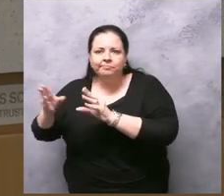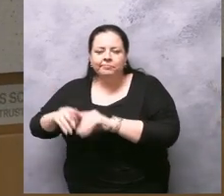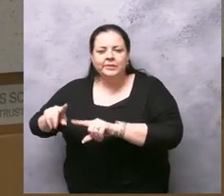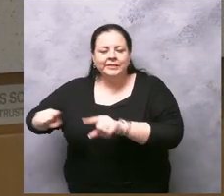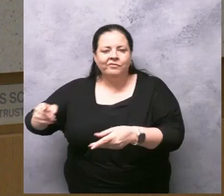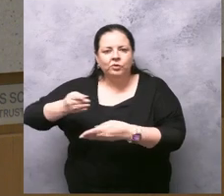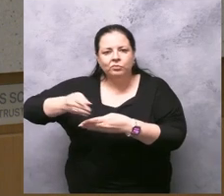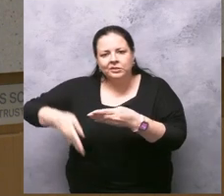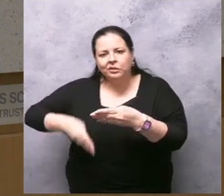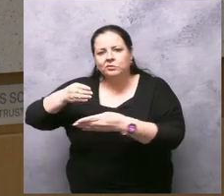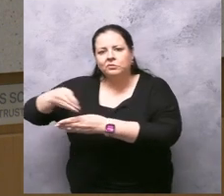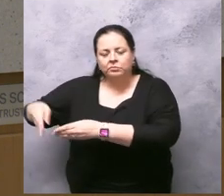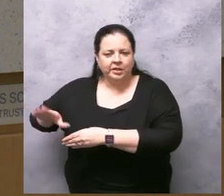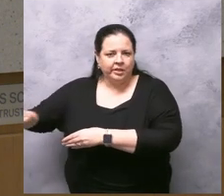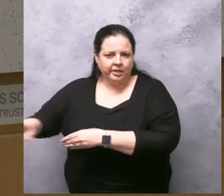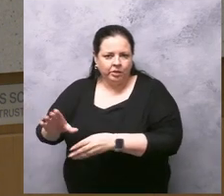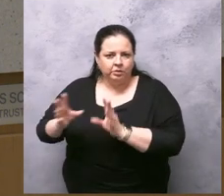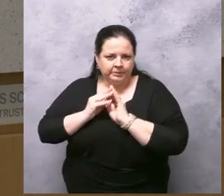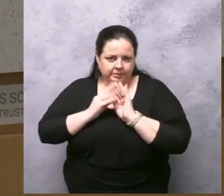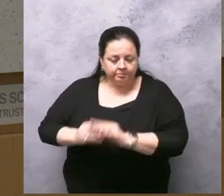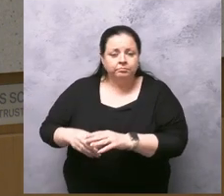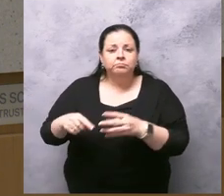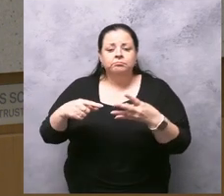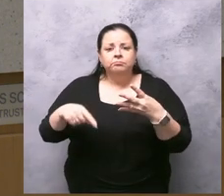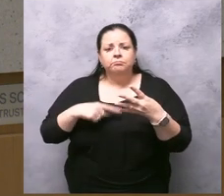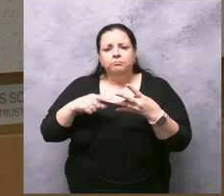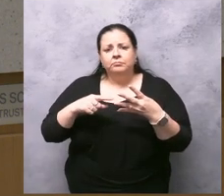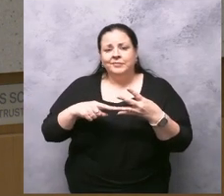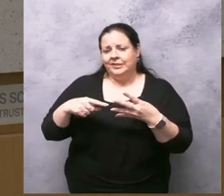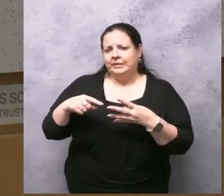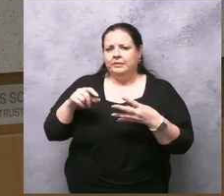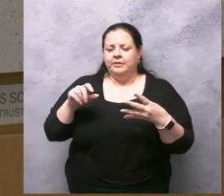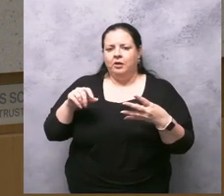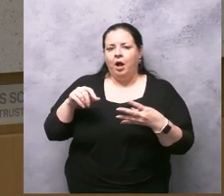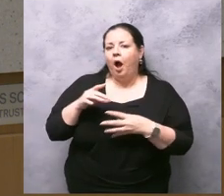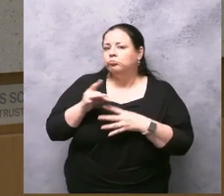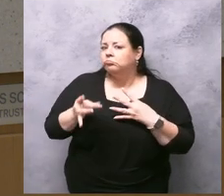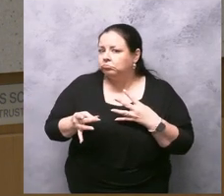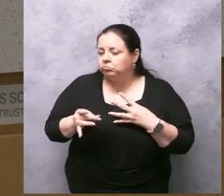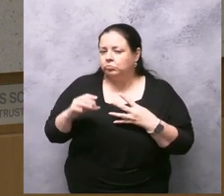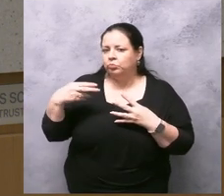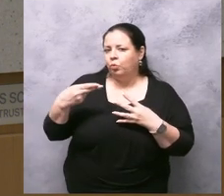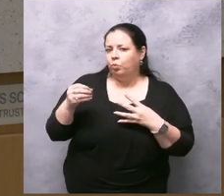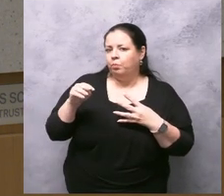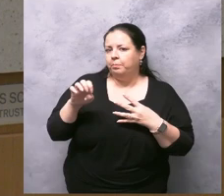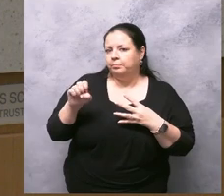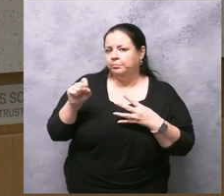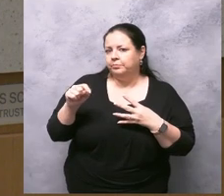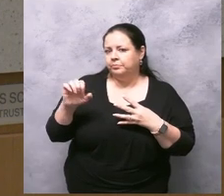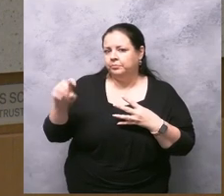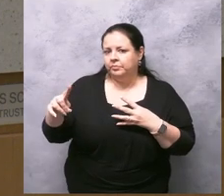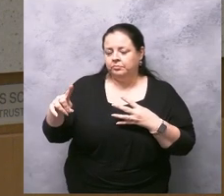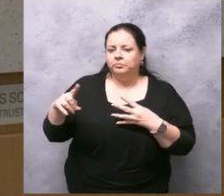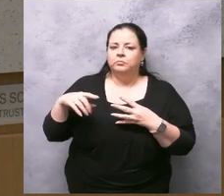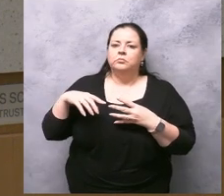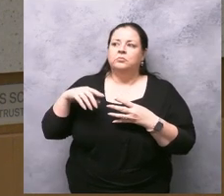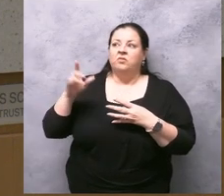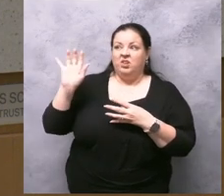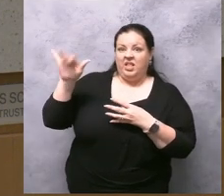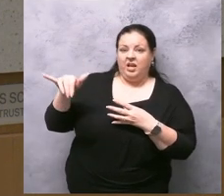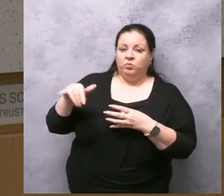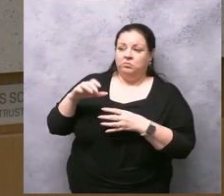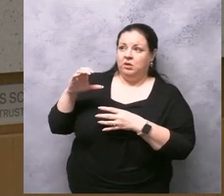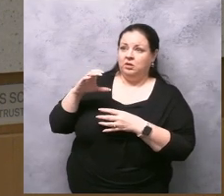would have from their meetings. We discussed also the status of the optional homestead exemption communications that we're having with legislature and the Commissioner of